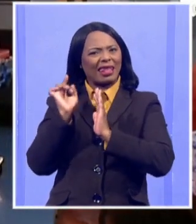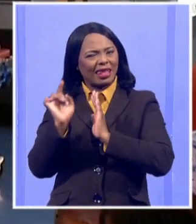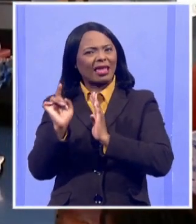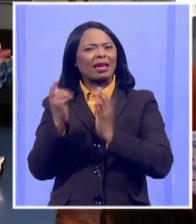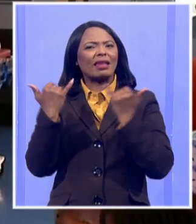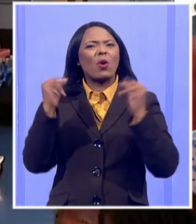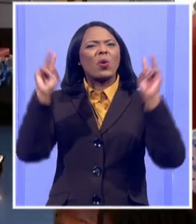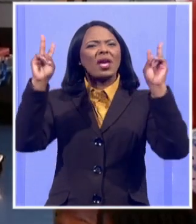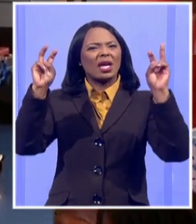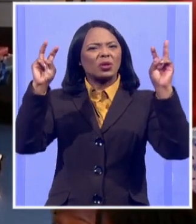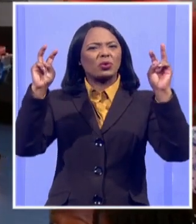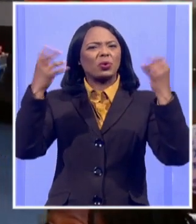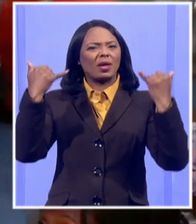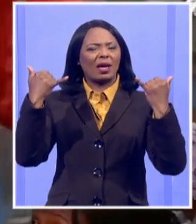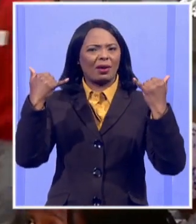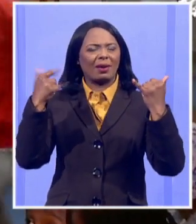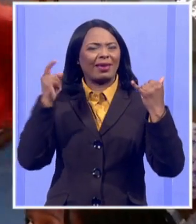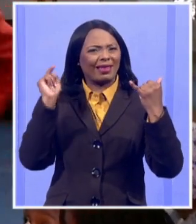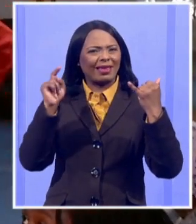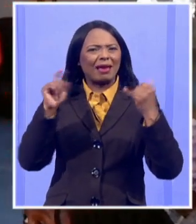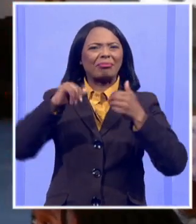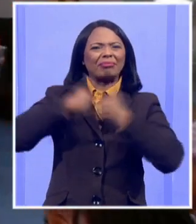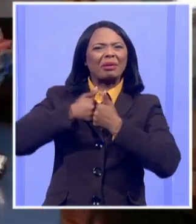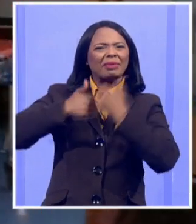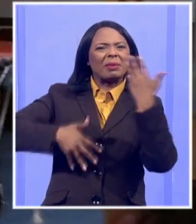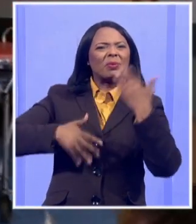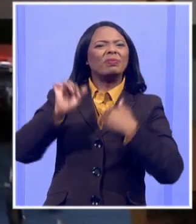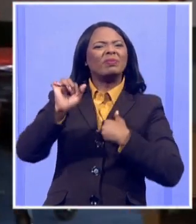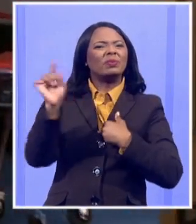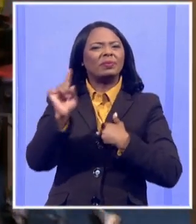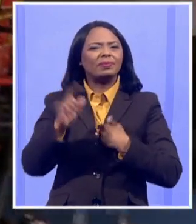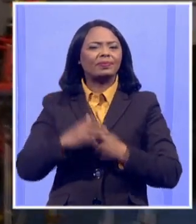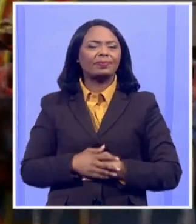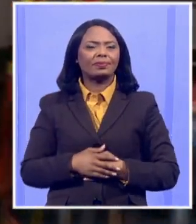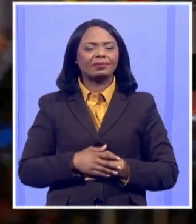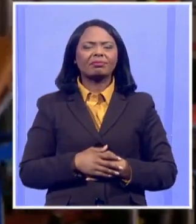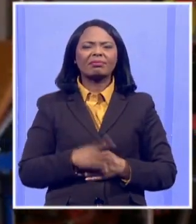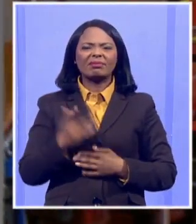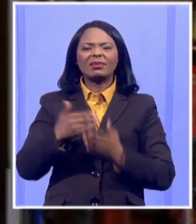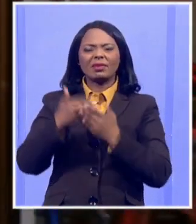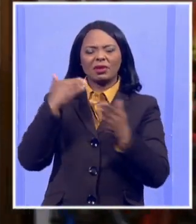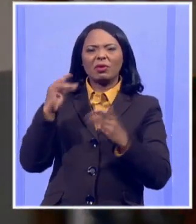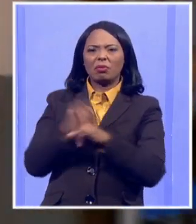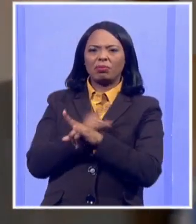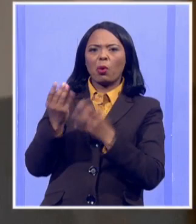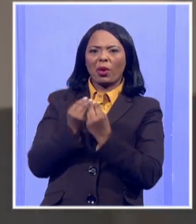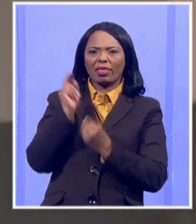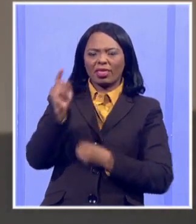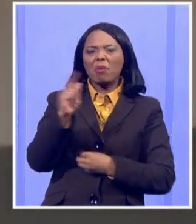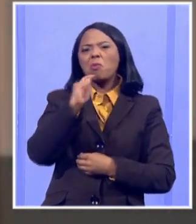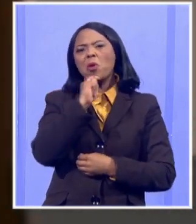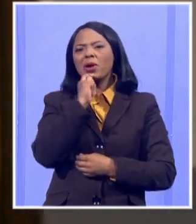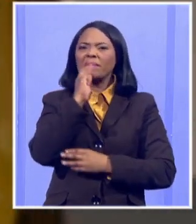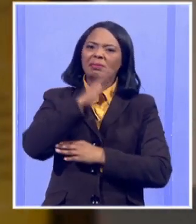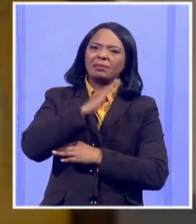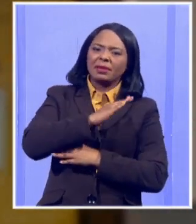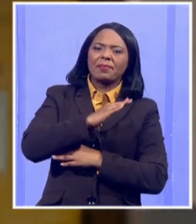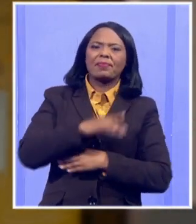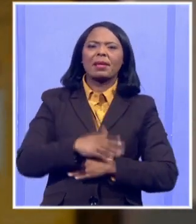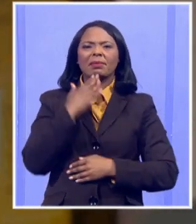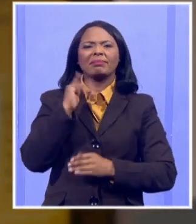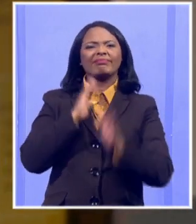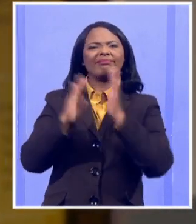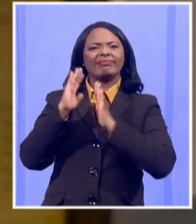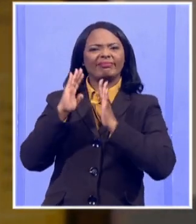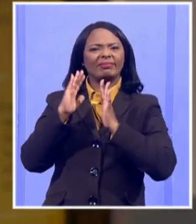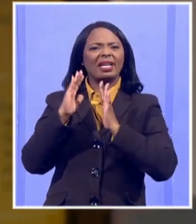the issues that they are grappling with. Sir, you spoke to us earlier this morning saying, tell us, how do you feel about the